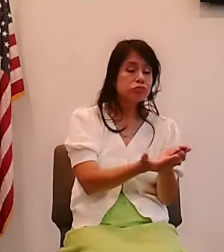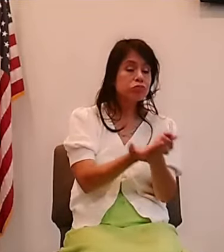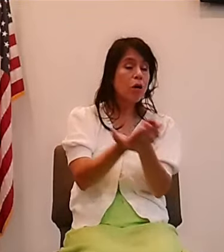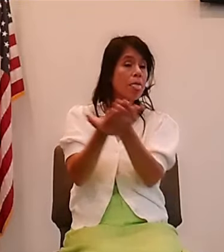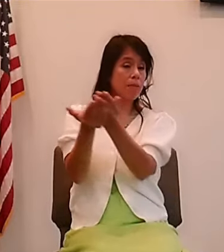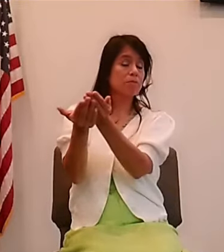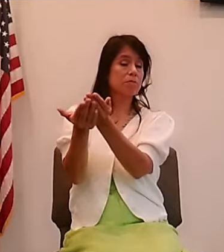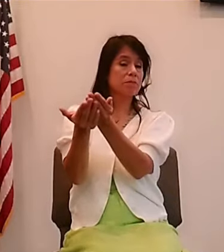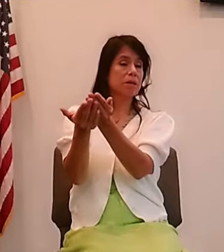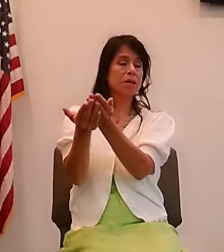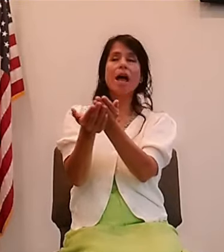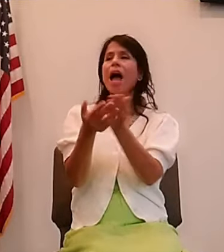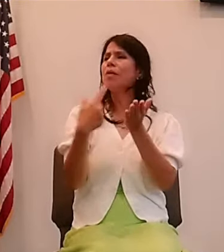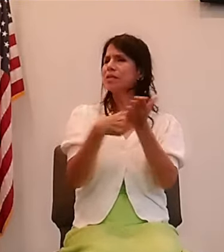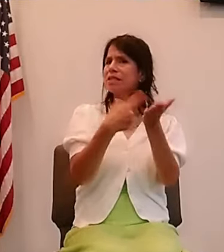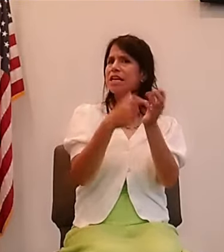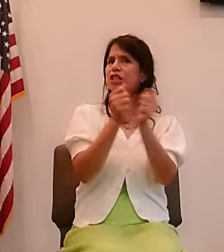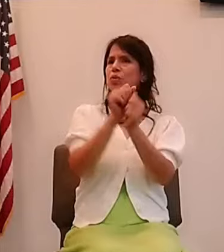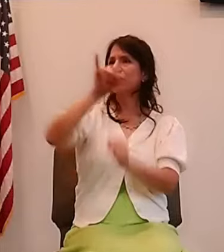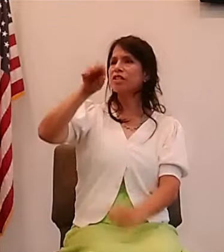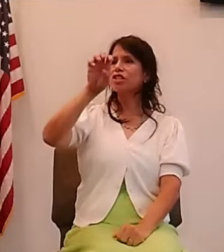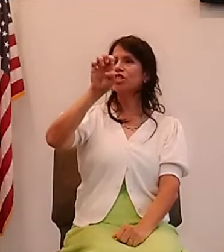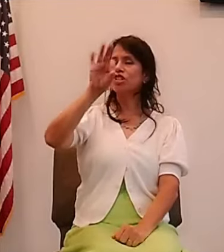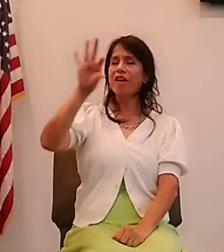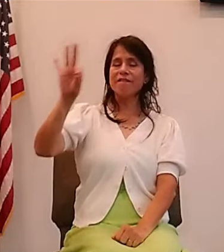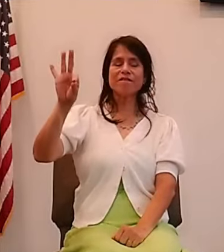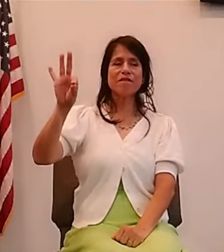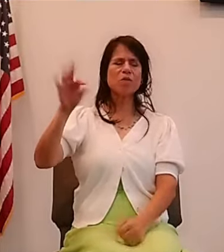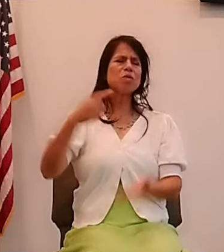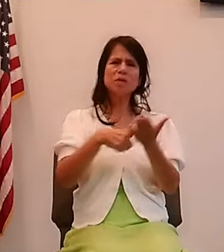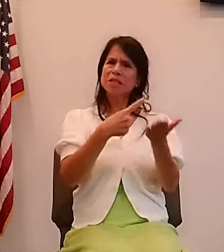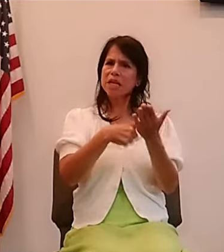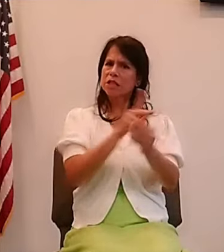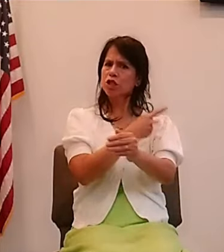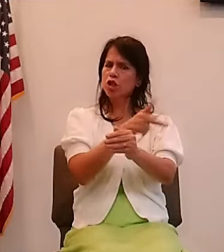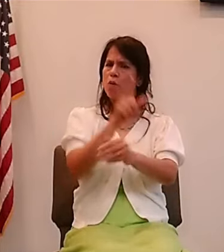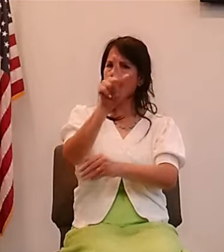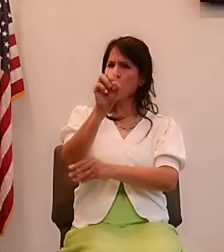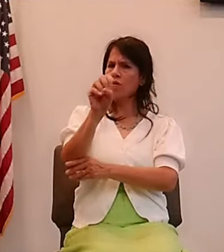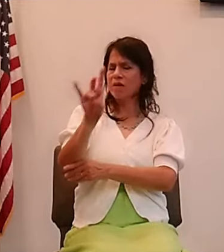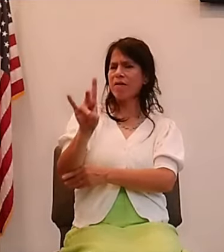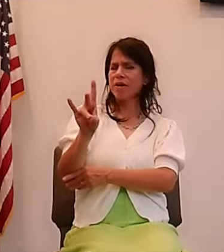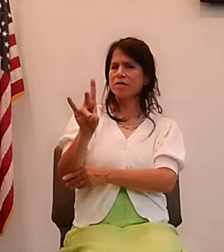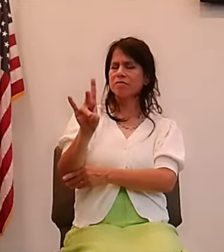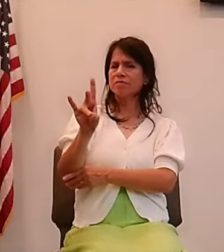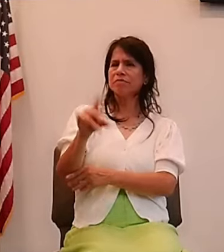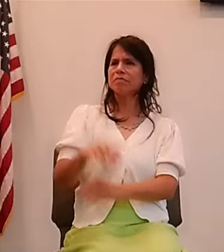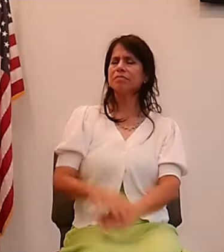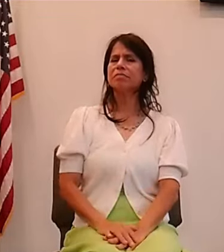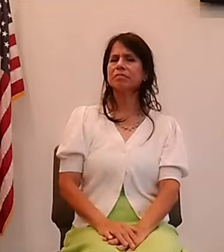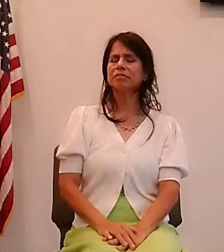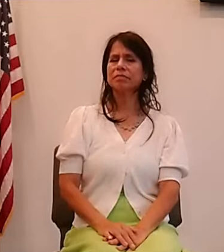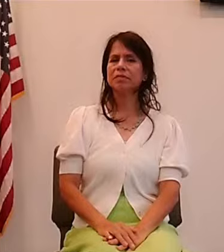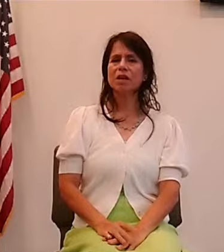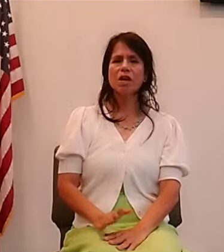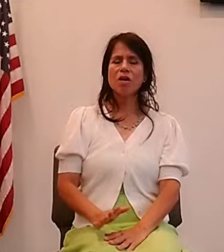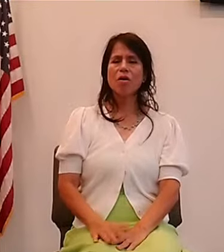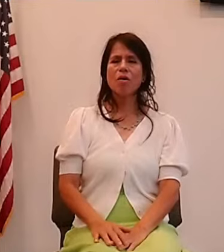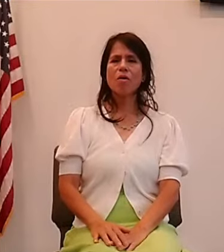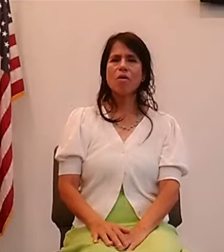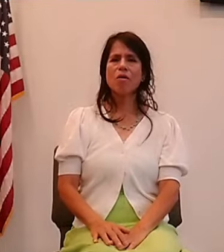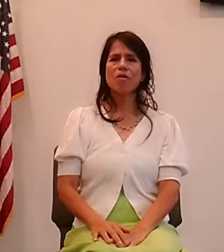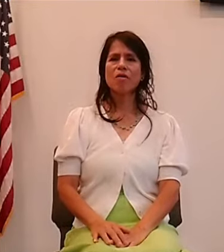I was talking to Jeff last week, and we were talking about Psalm 107. What we're speaking today, this whole business,